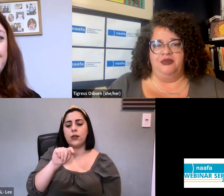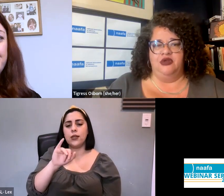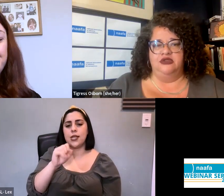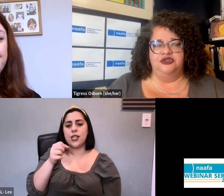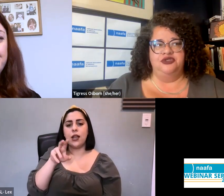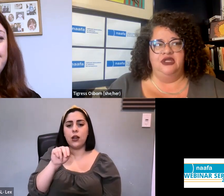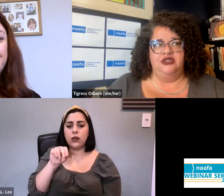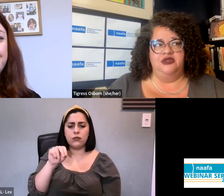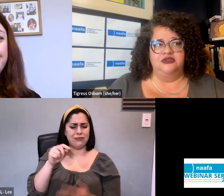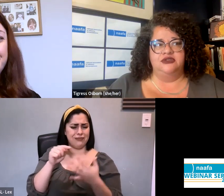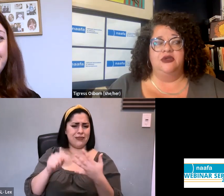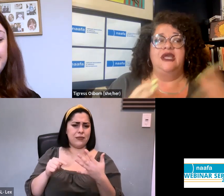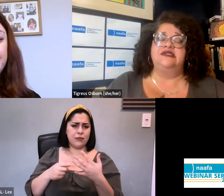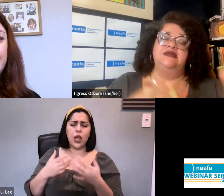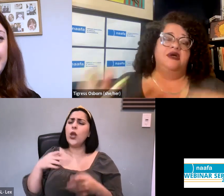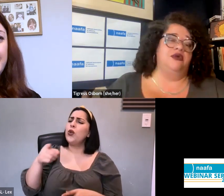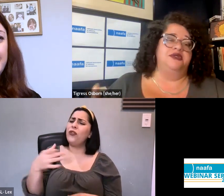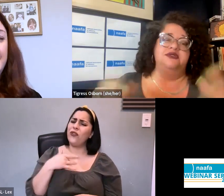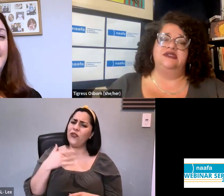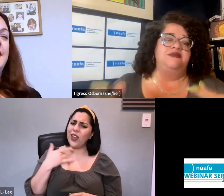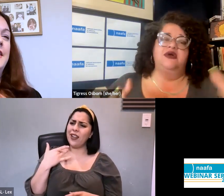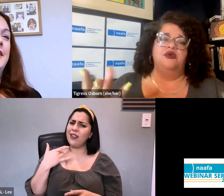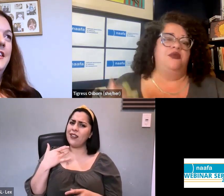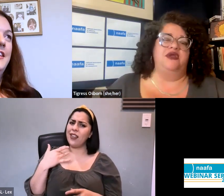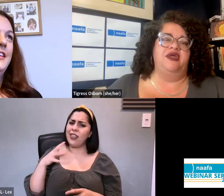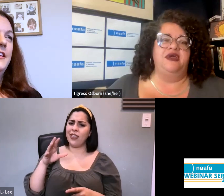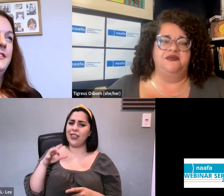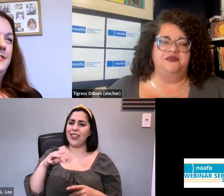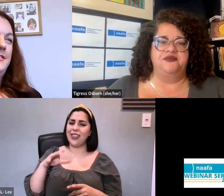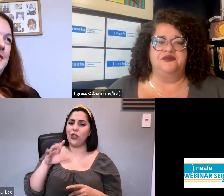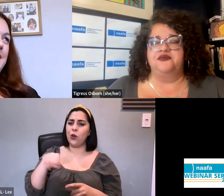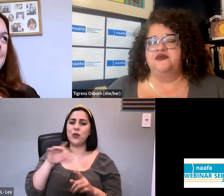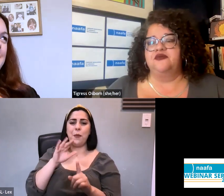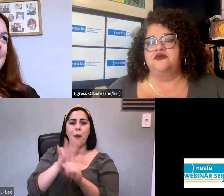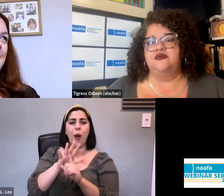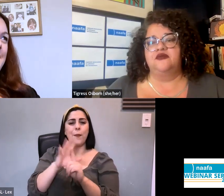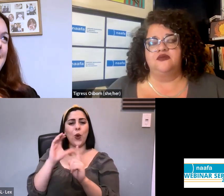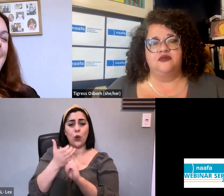in popular culture. Do you think that those create stigma or reduce stigma, or what do you think?